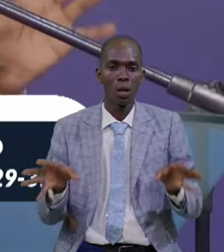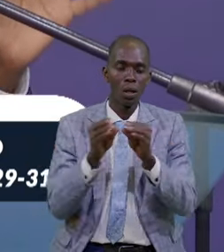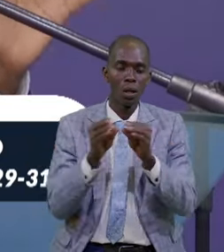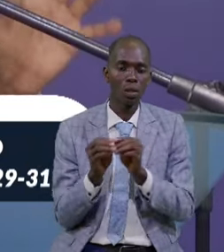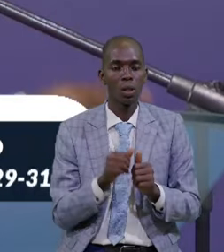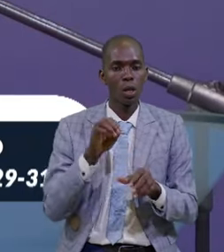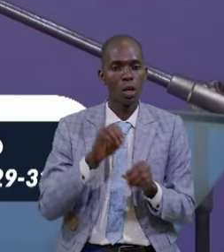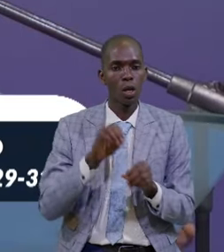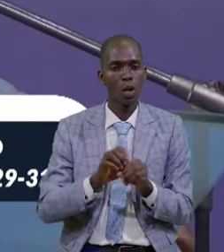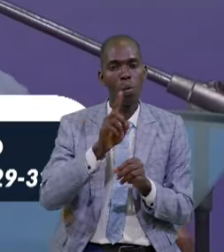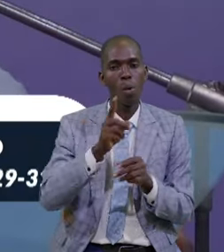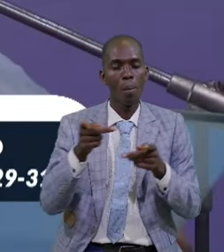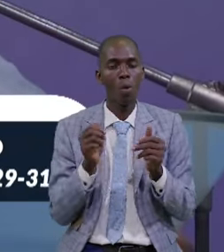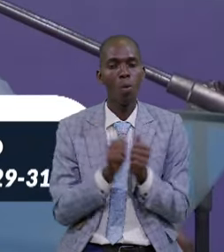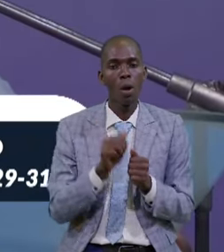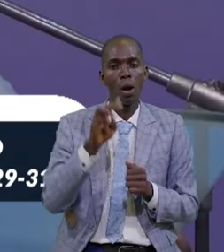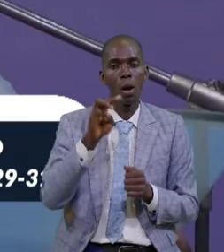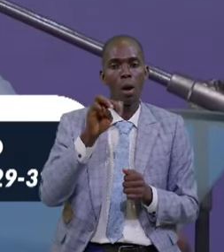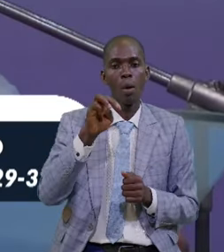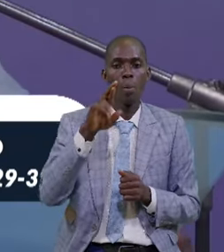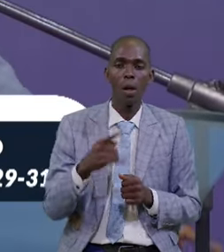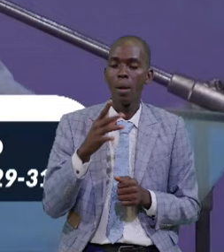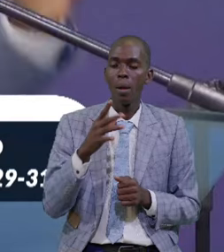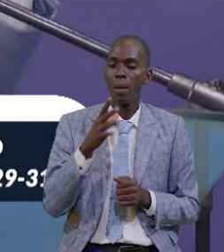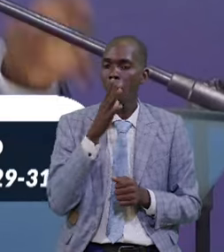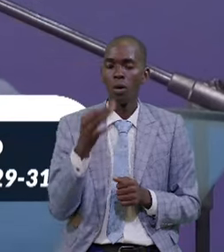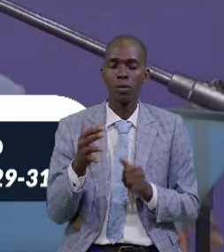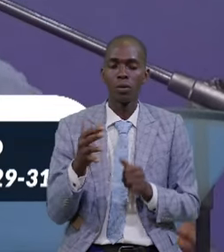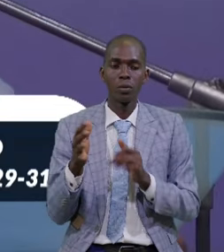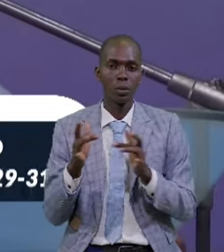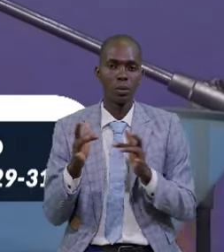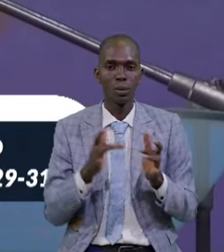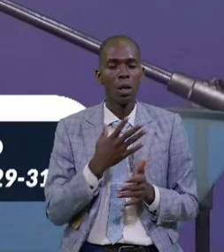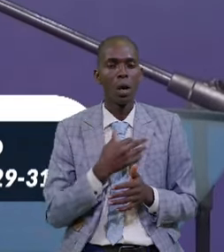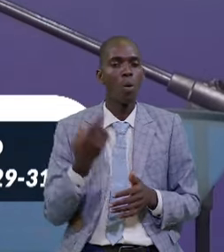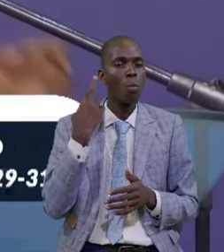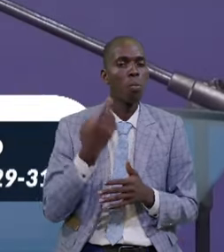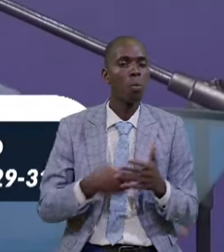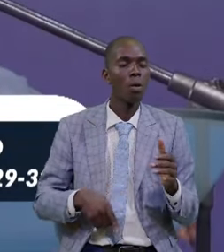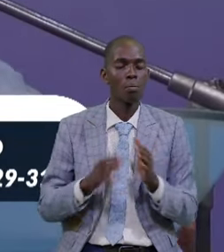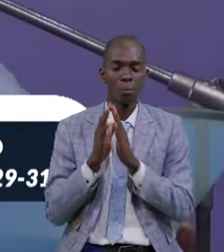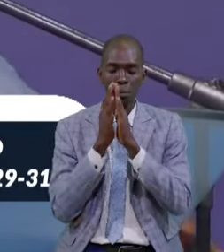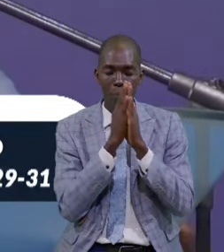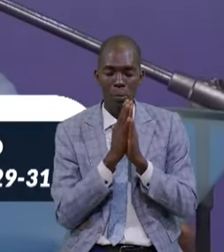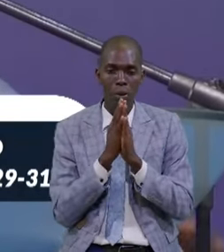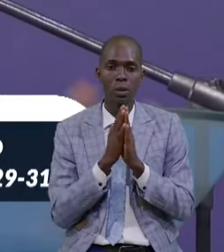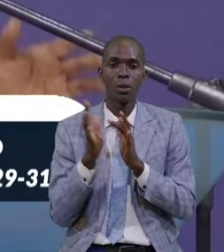with Mary, the mother of Jesus. And they were praying. He told them to